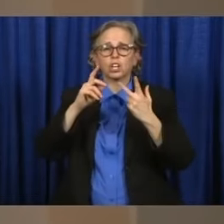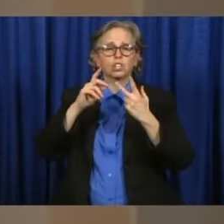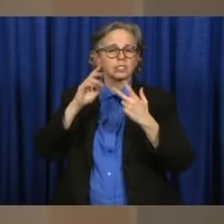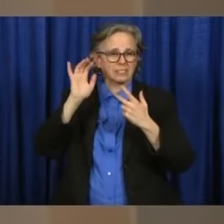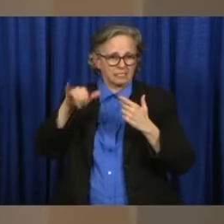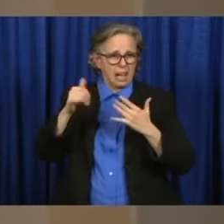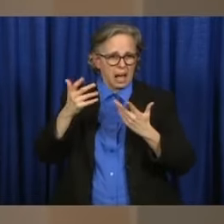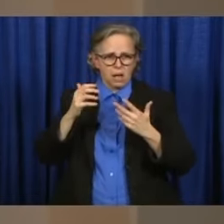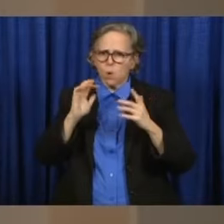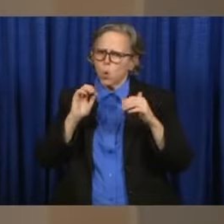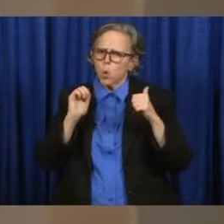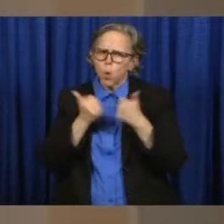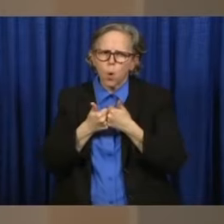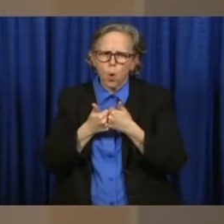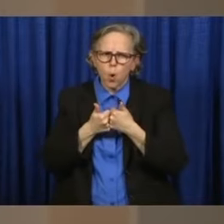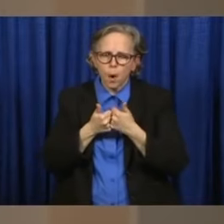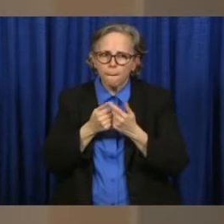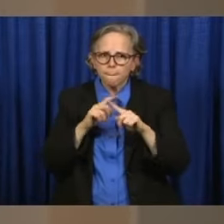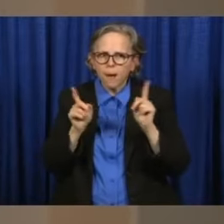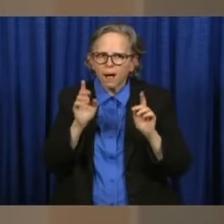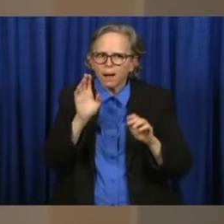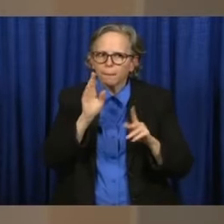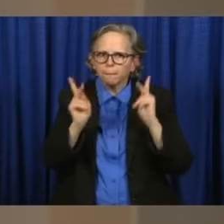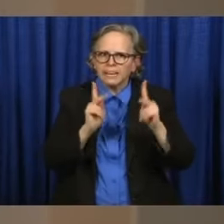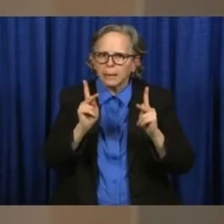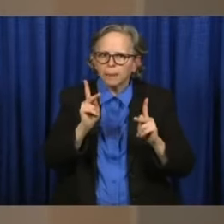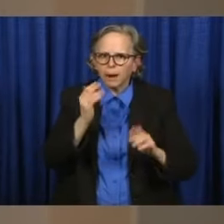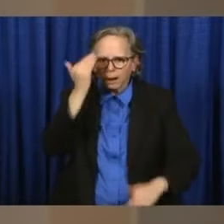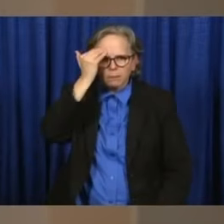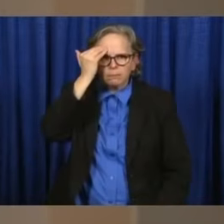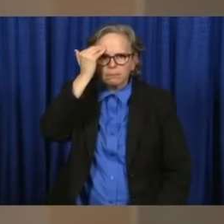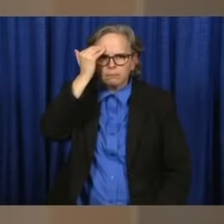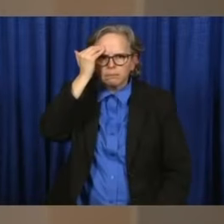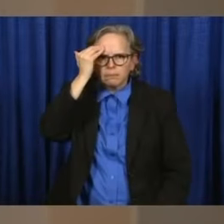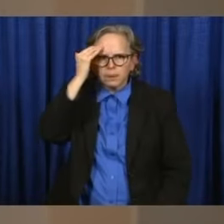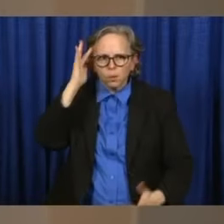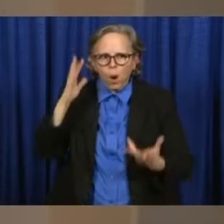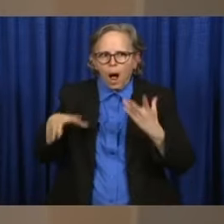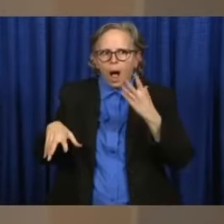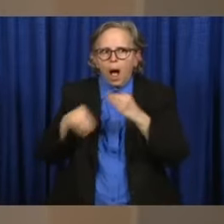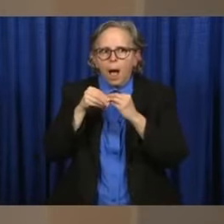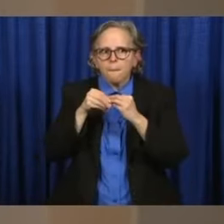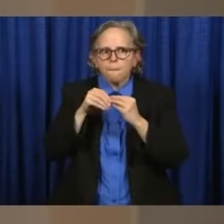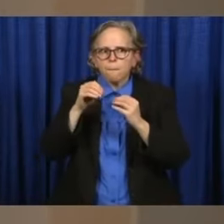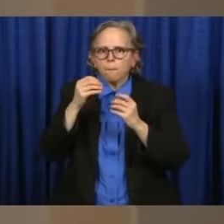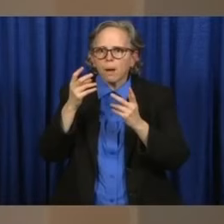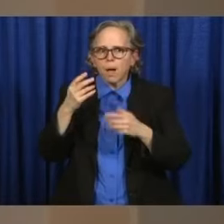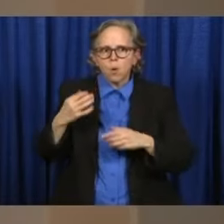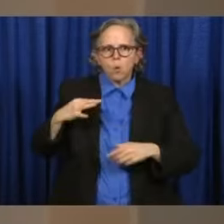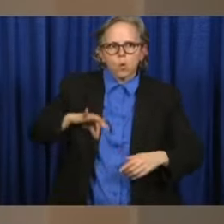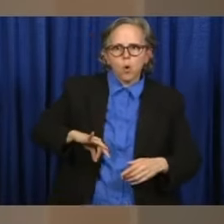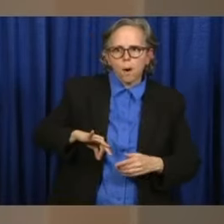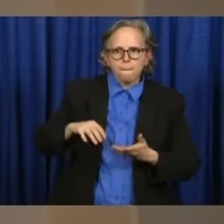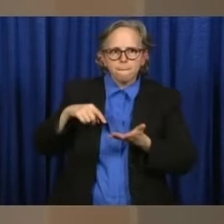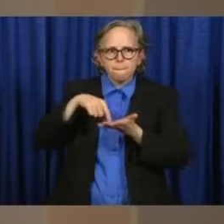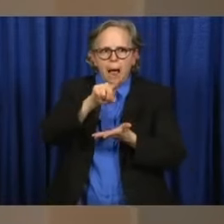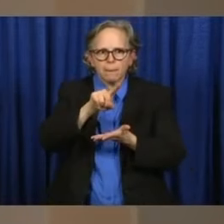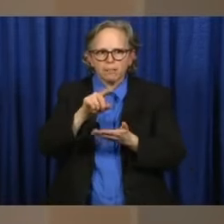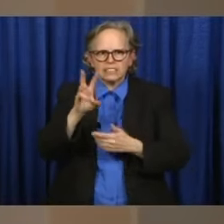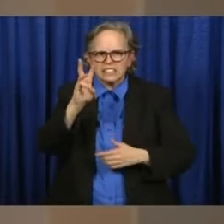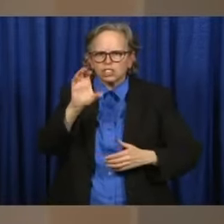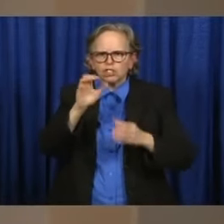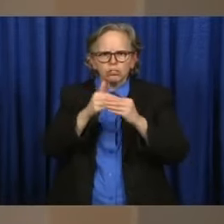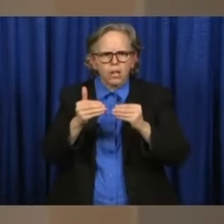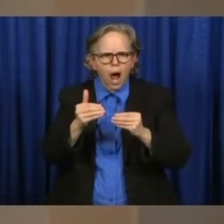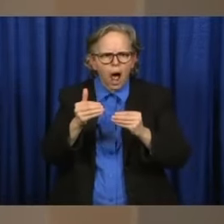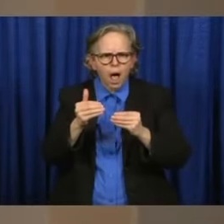that to people. There will be additional bonus payments of $600 to some folks. There's a lot of benefits in